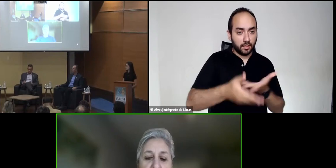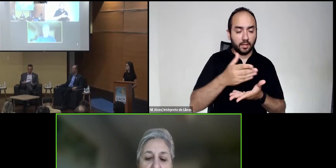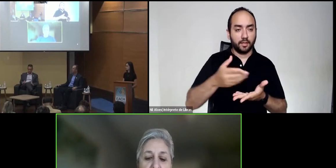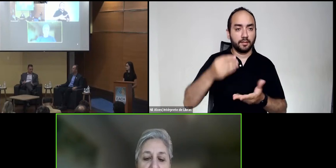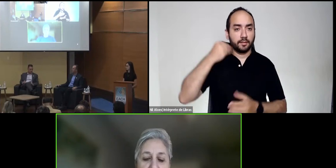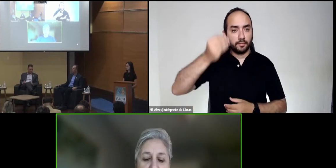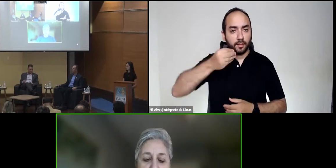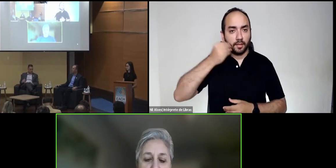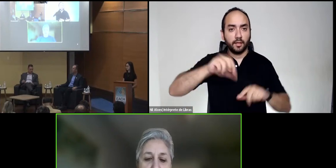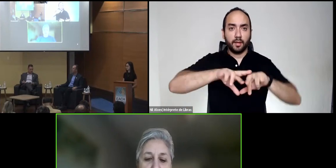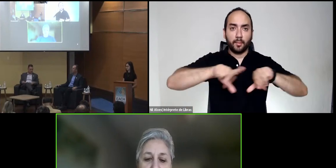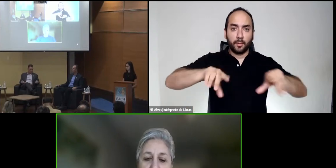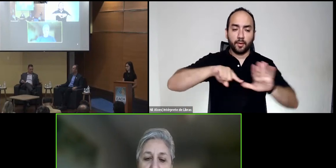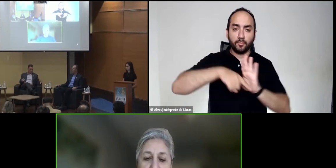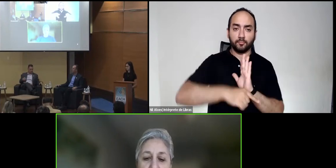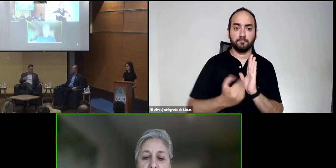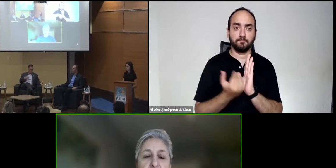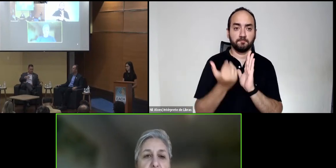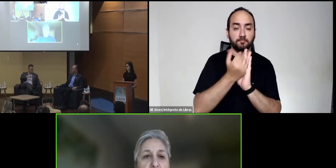stimulating ideas.